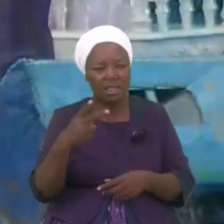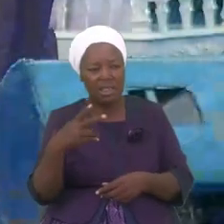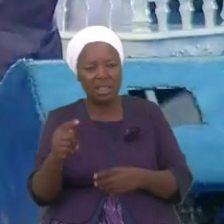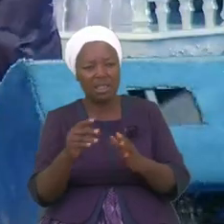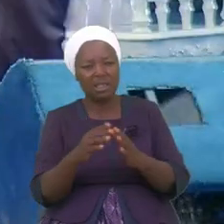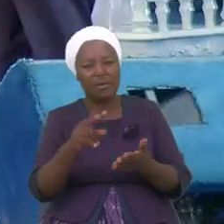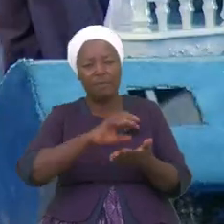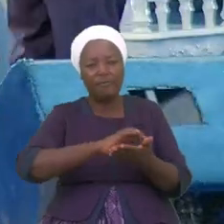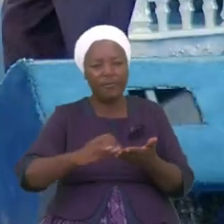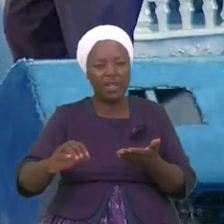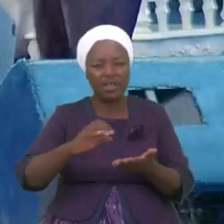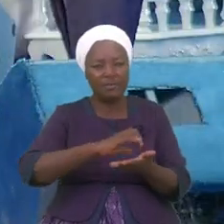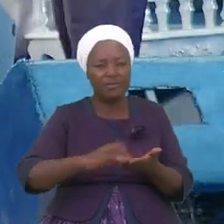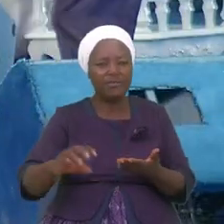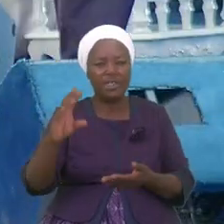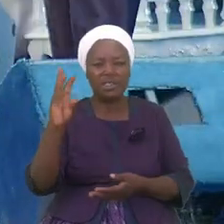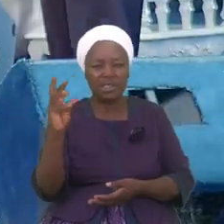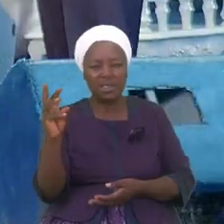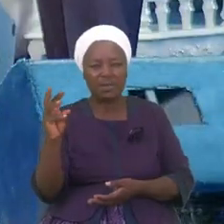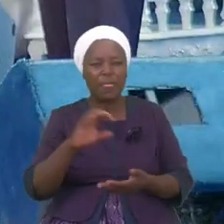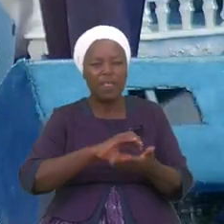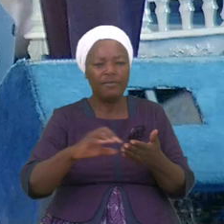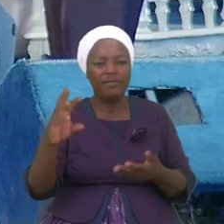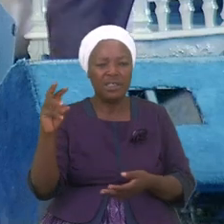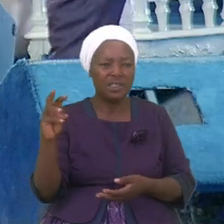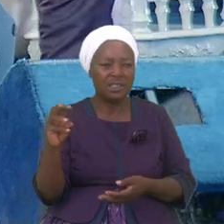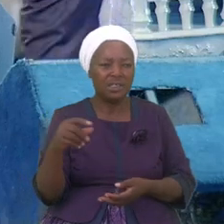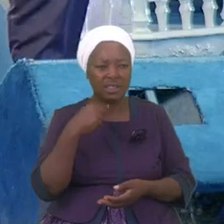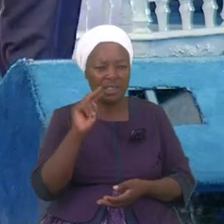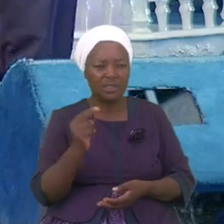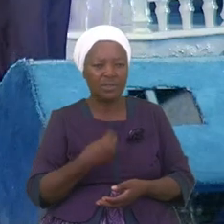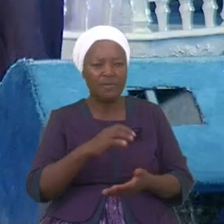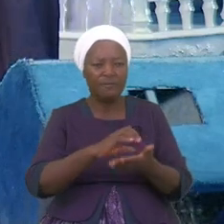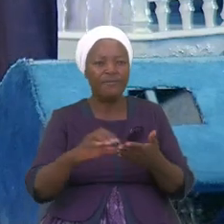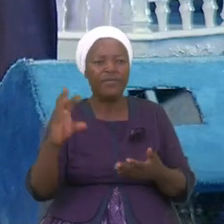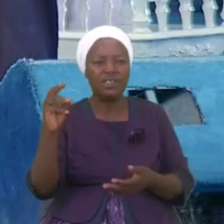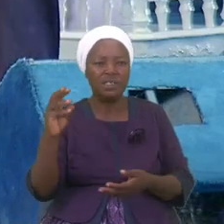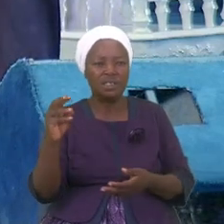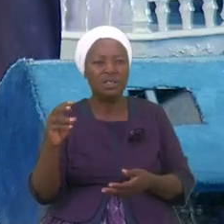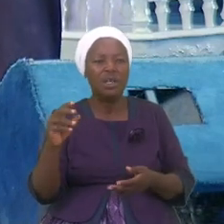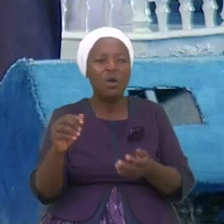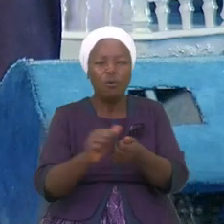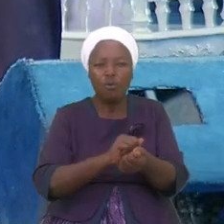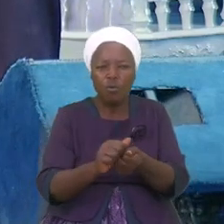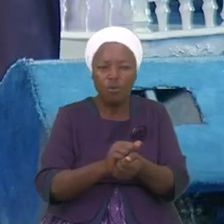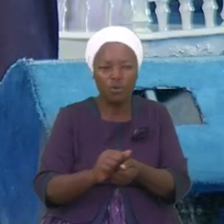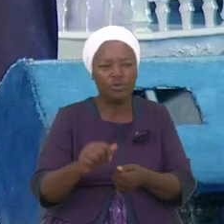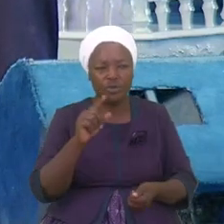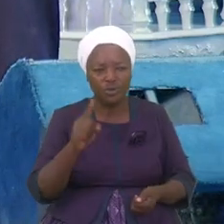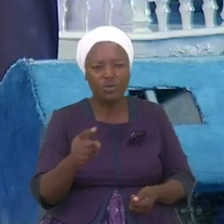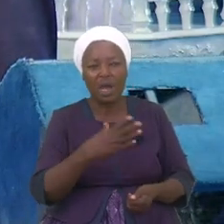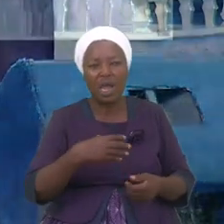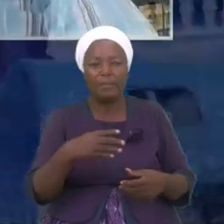16. In verse 16, it tells us, verse 16, it says, wash you and make